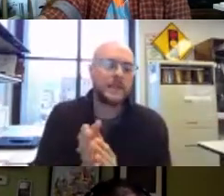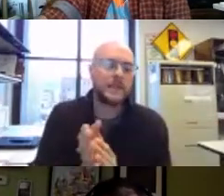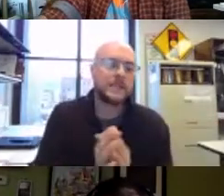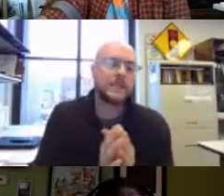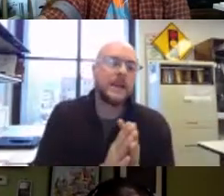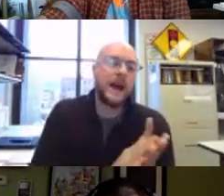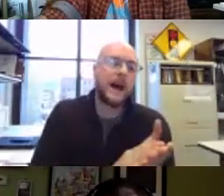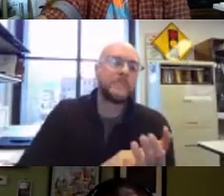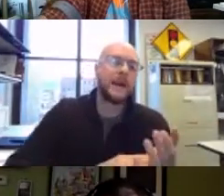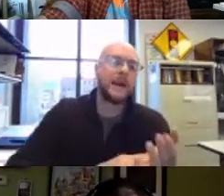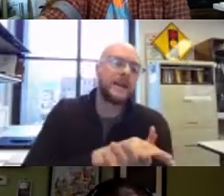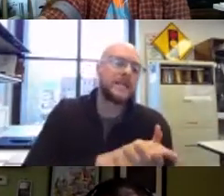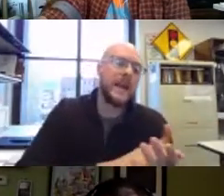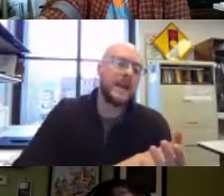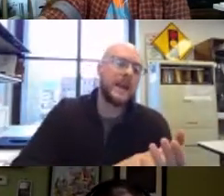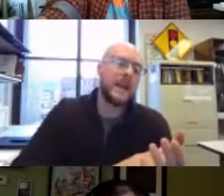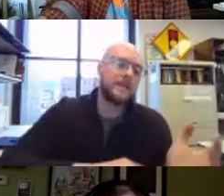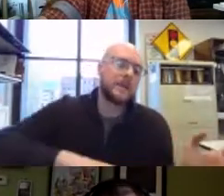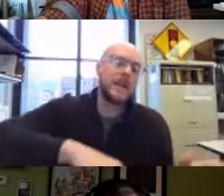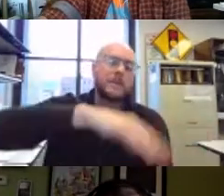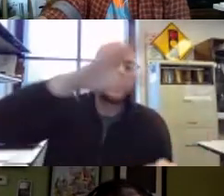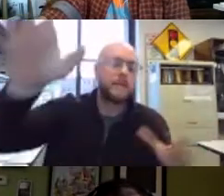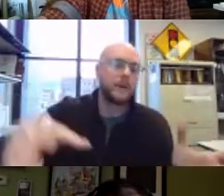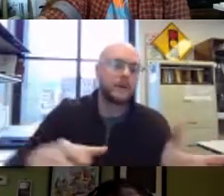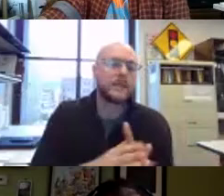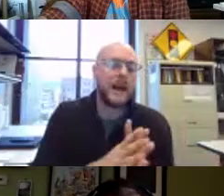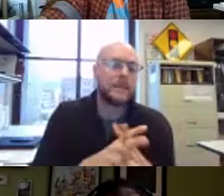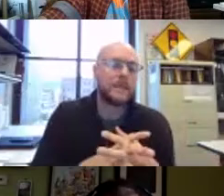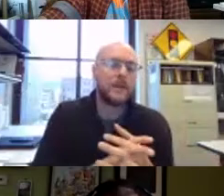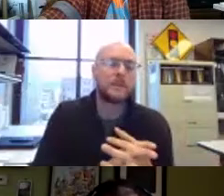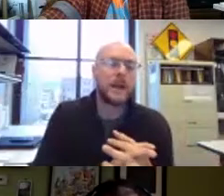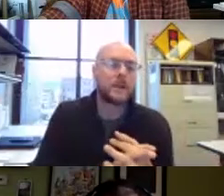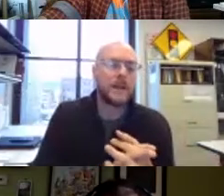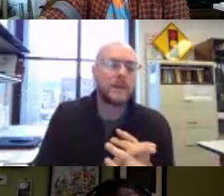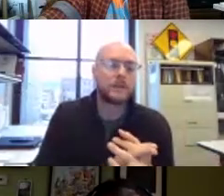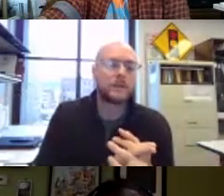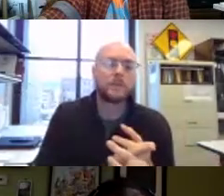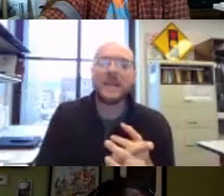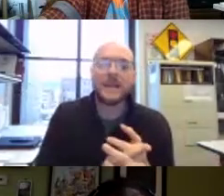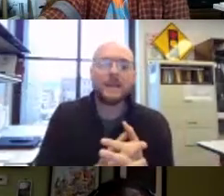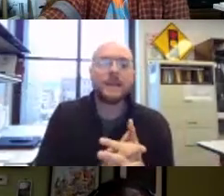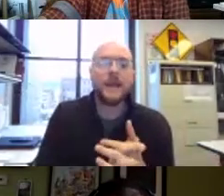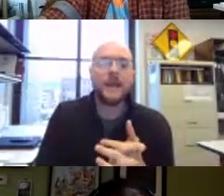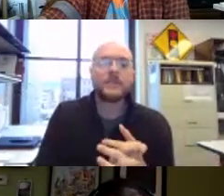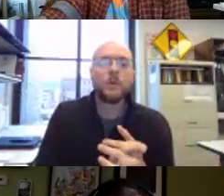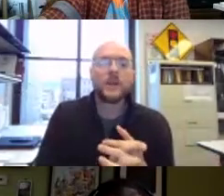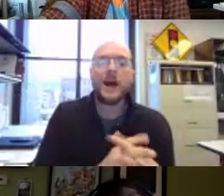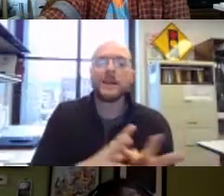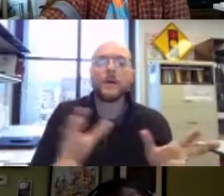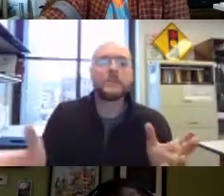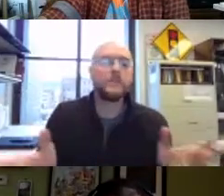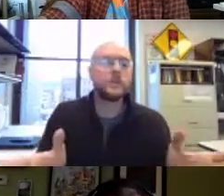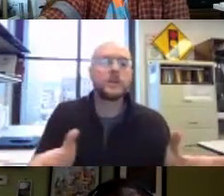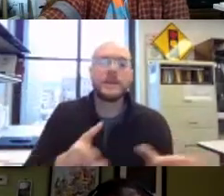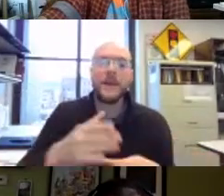I suppose that is, there is a project being built, a development project being built or planned. And so we are